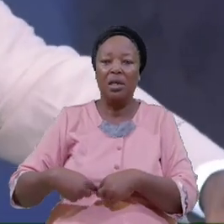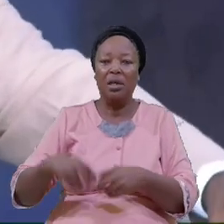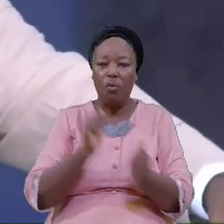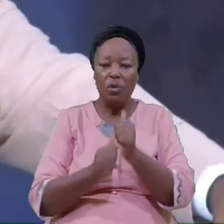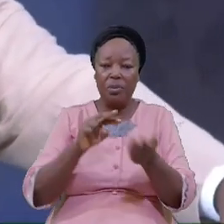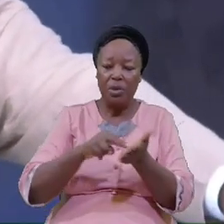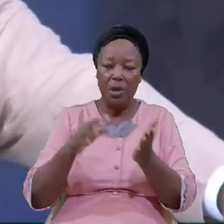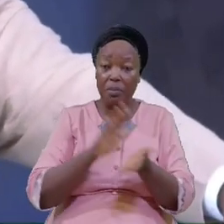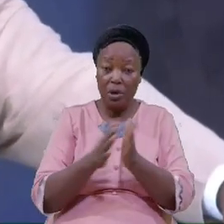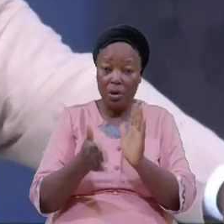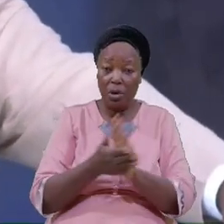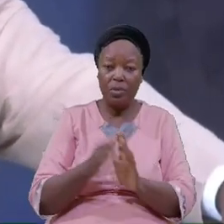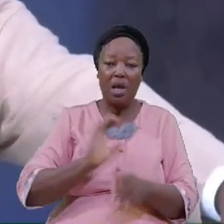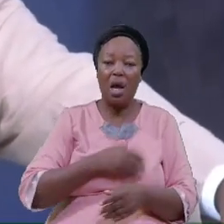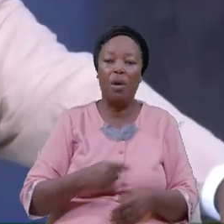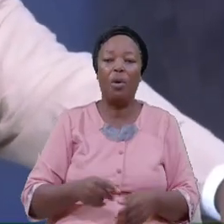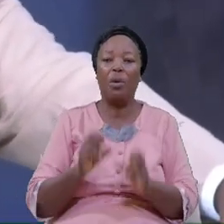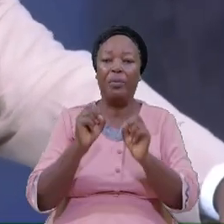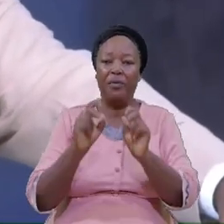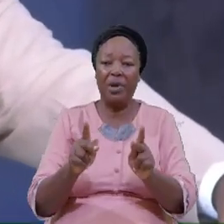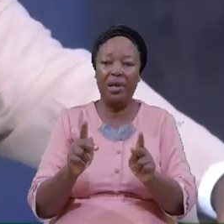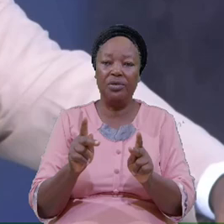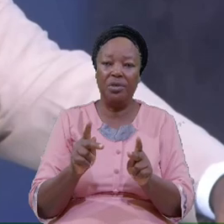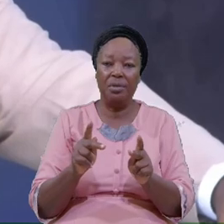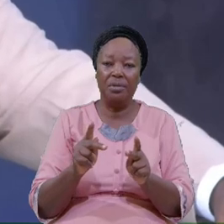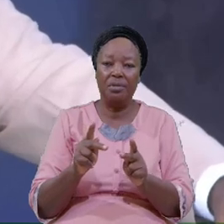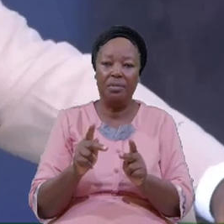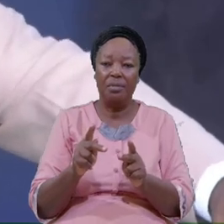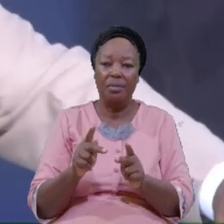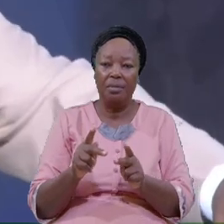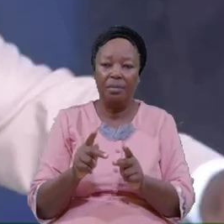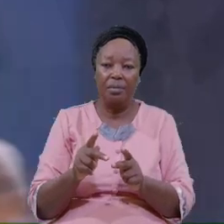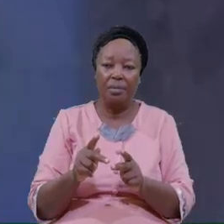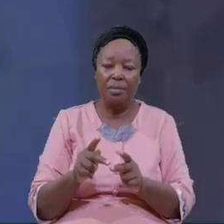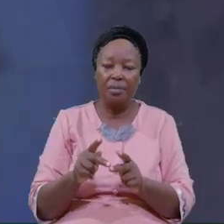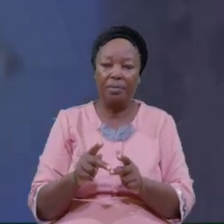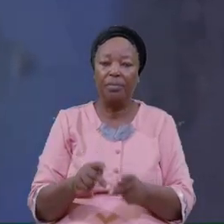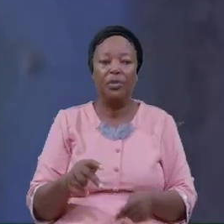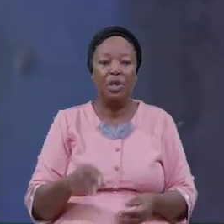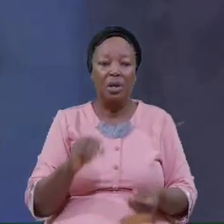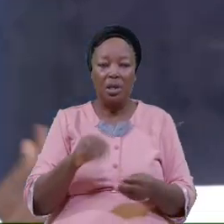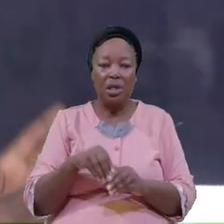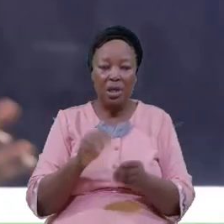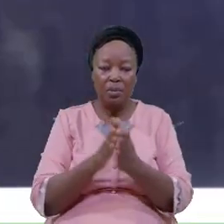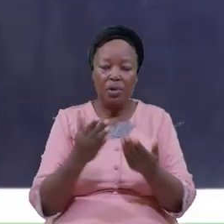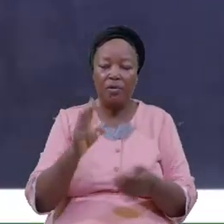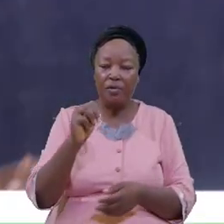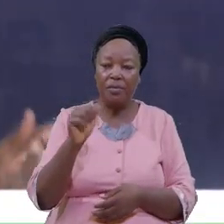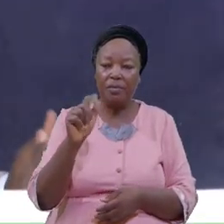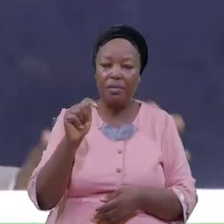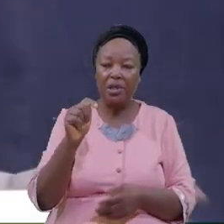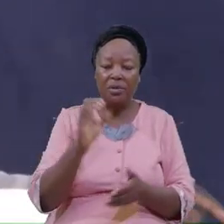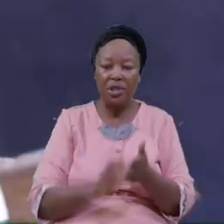et la provision d'un cœur pur, notre privilège. Matthew chapter 5 verse 8. En Matthieu chapitre 5 le